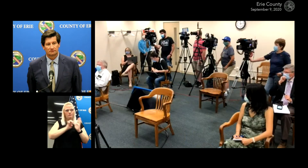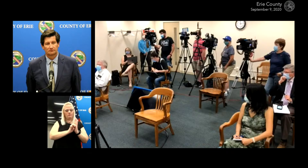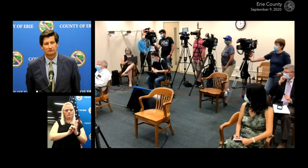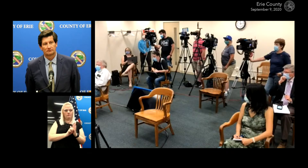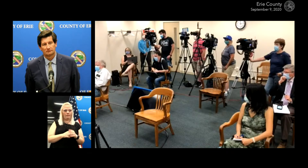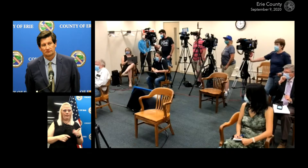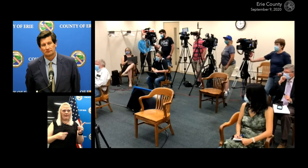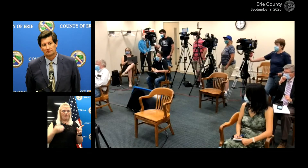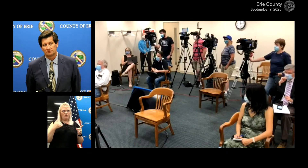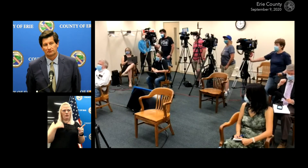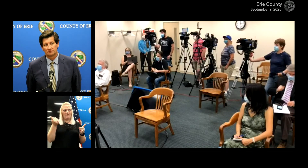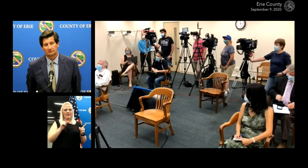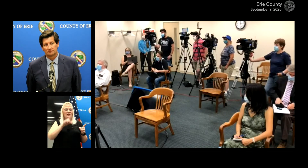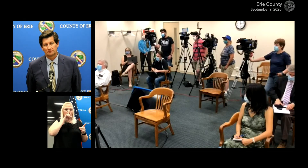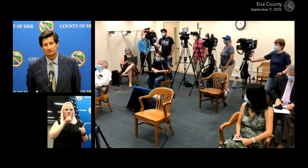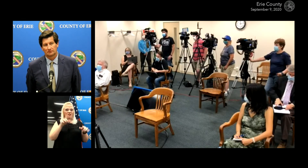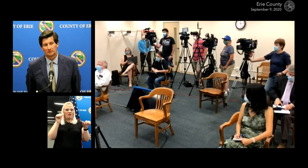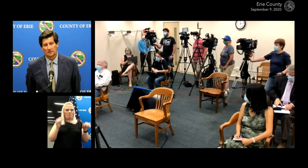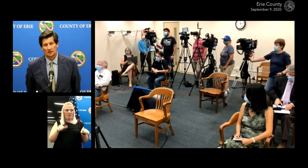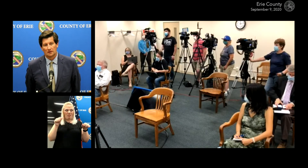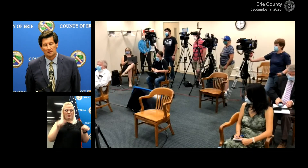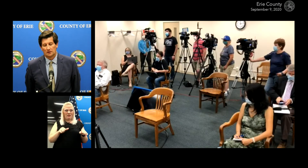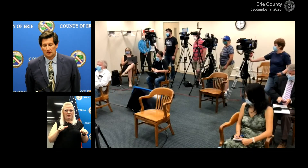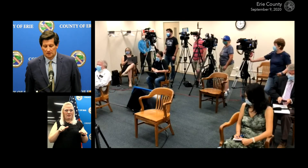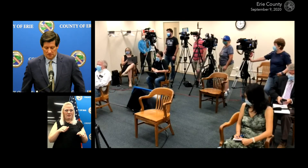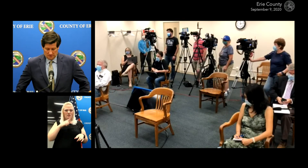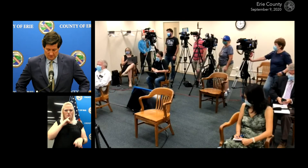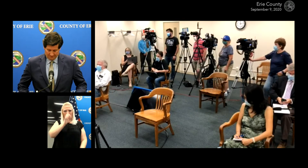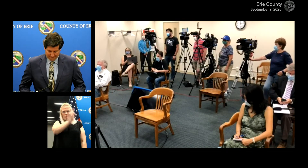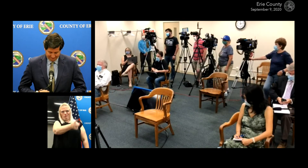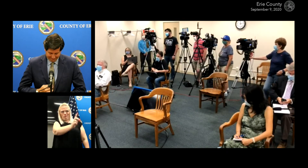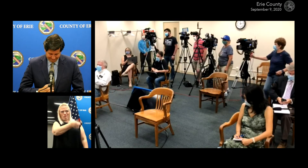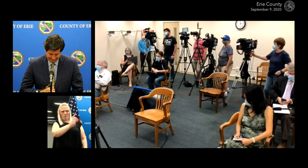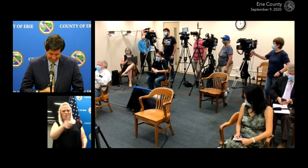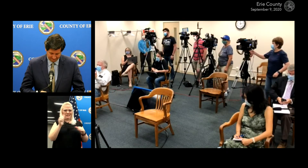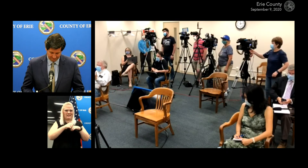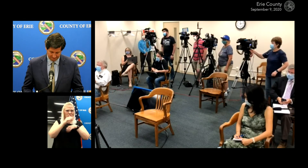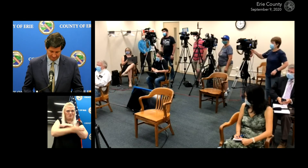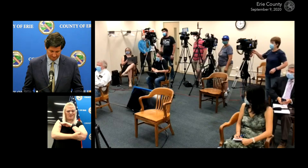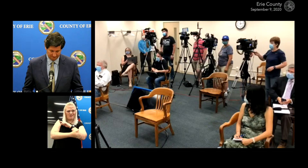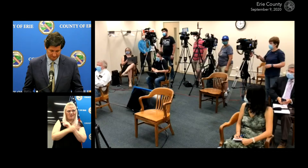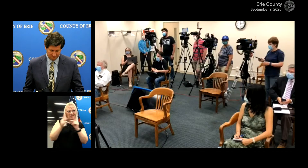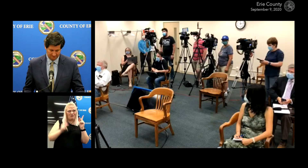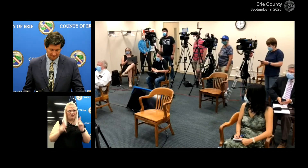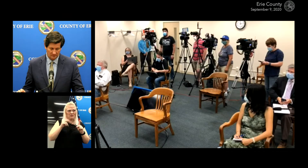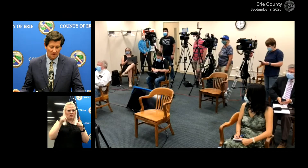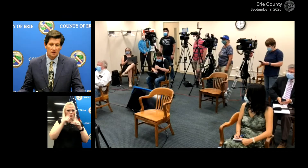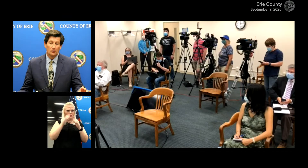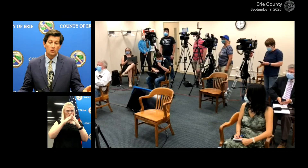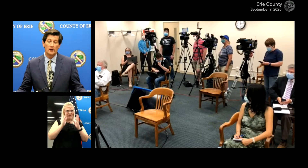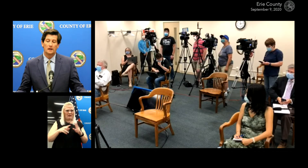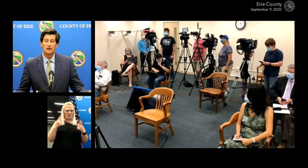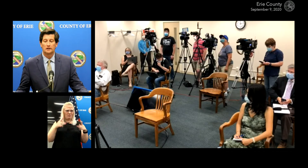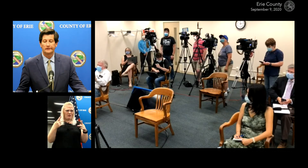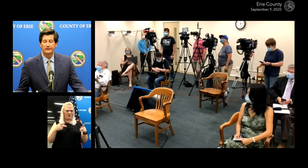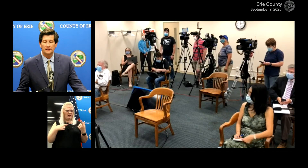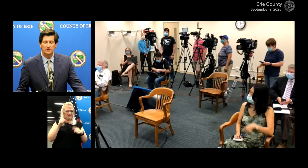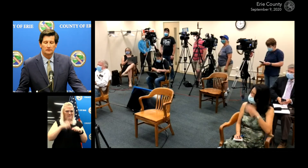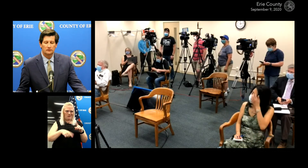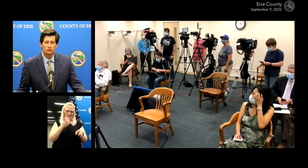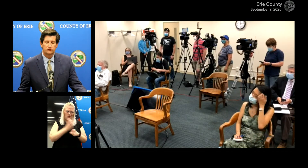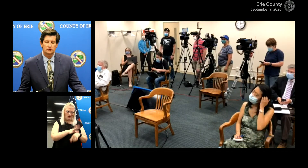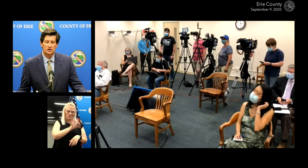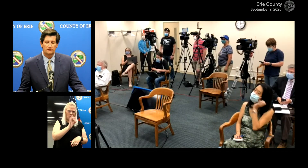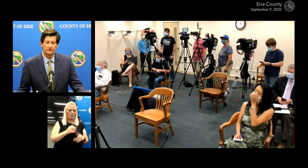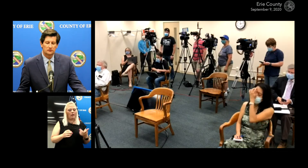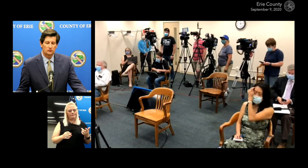have any real ability to put the hammer on them? Can you send county people into house party? I mean, they can't be that hard to